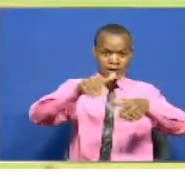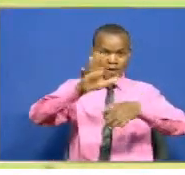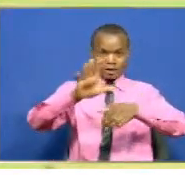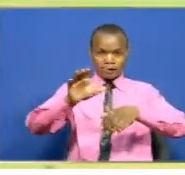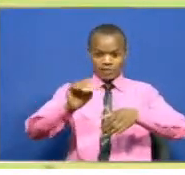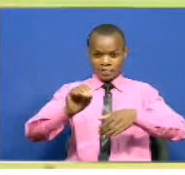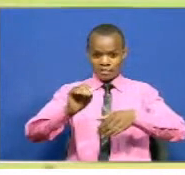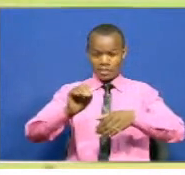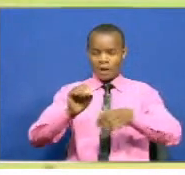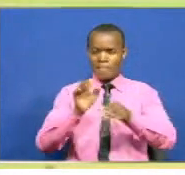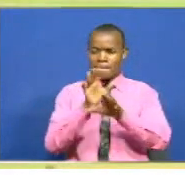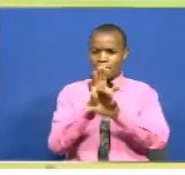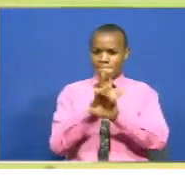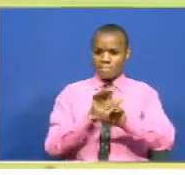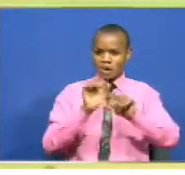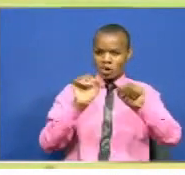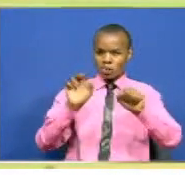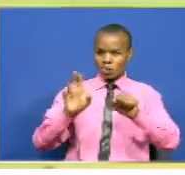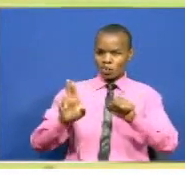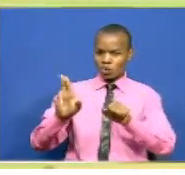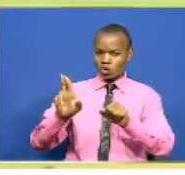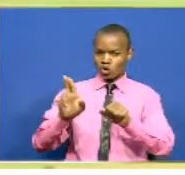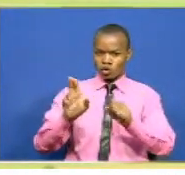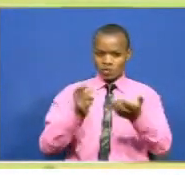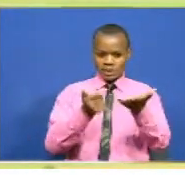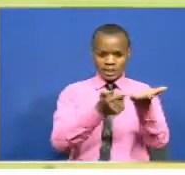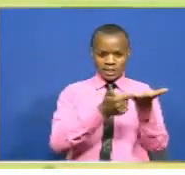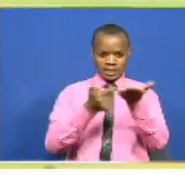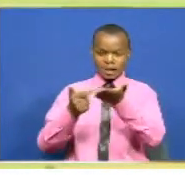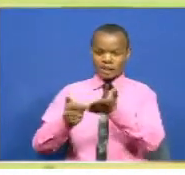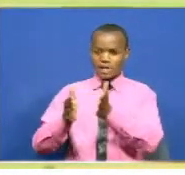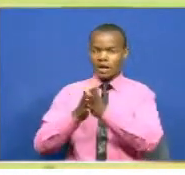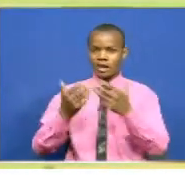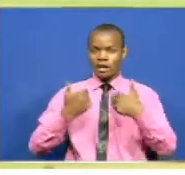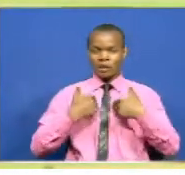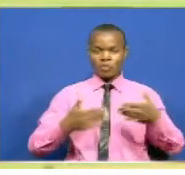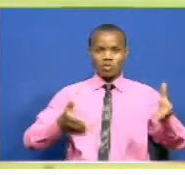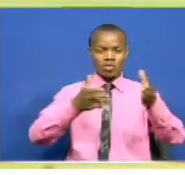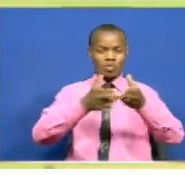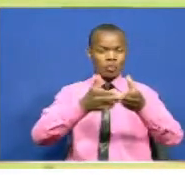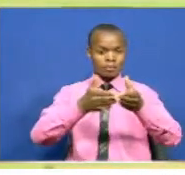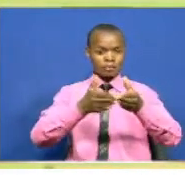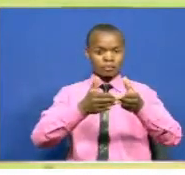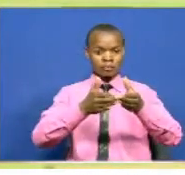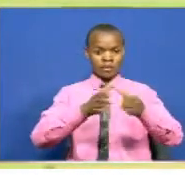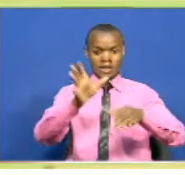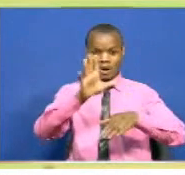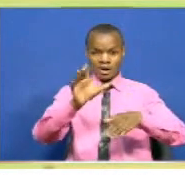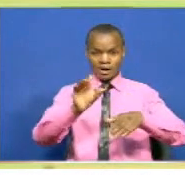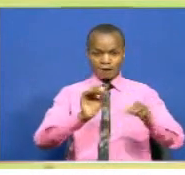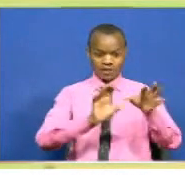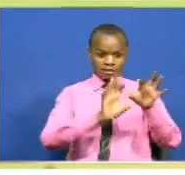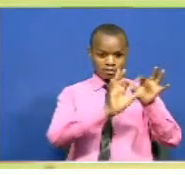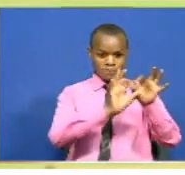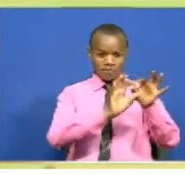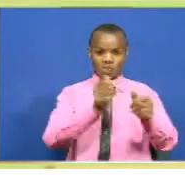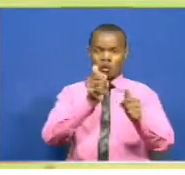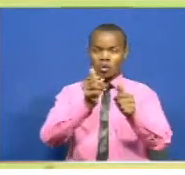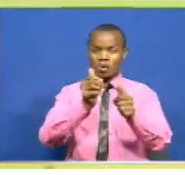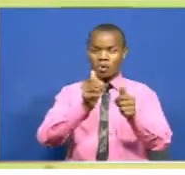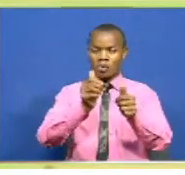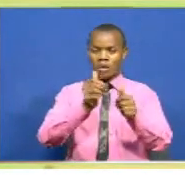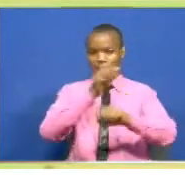presidents came together and formed what is called the Smart Africa Alliance. And the Smart Africa Alliance brings together